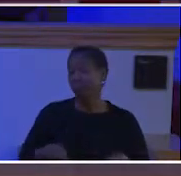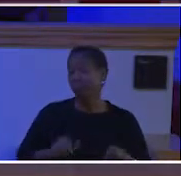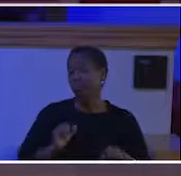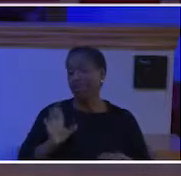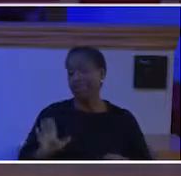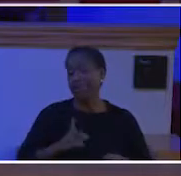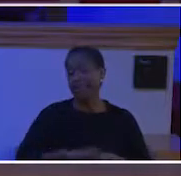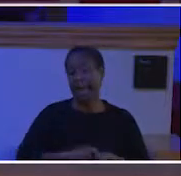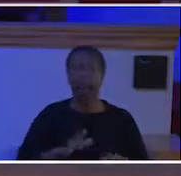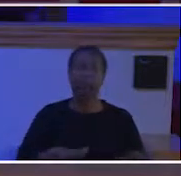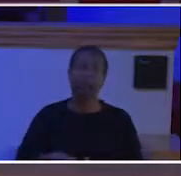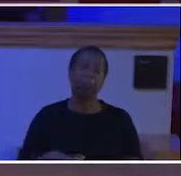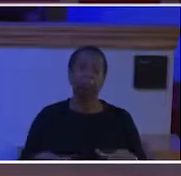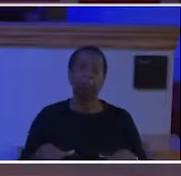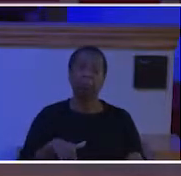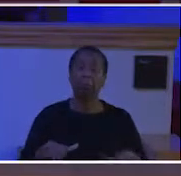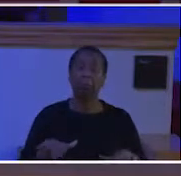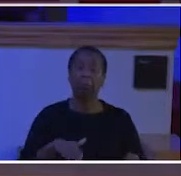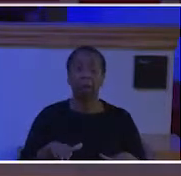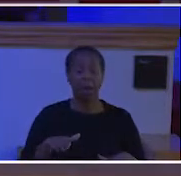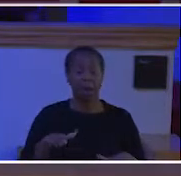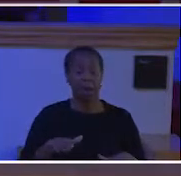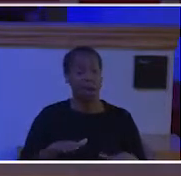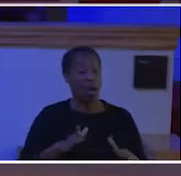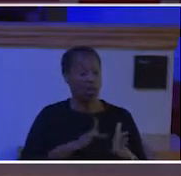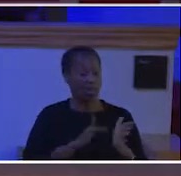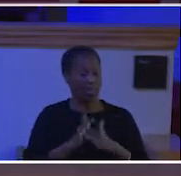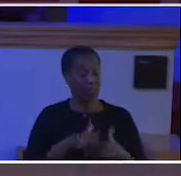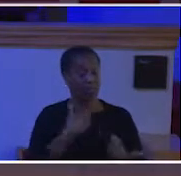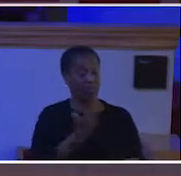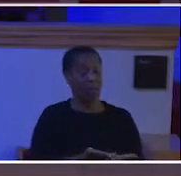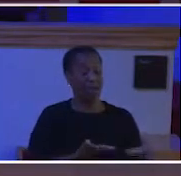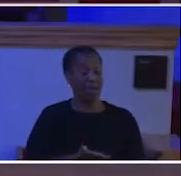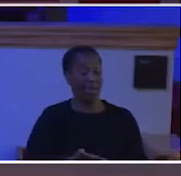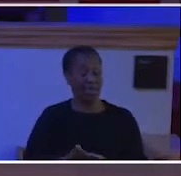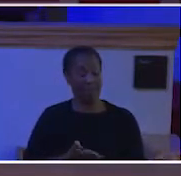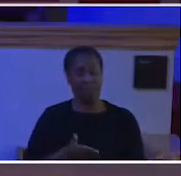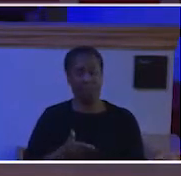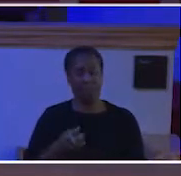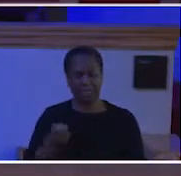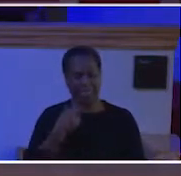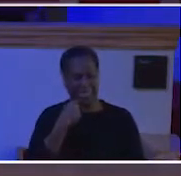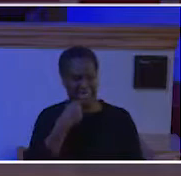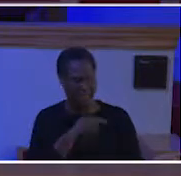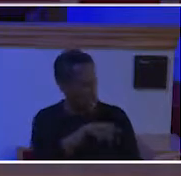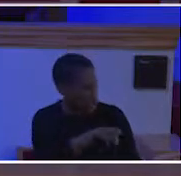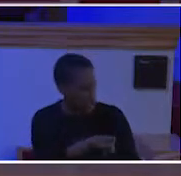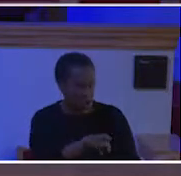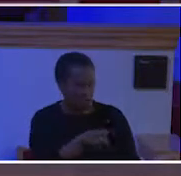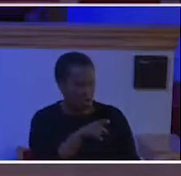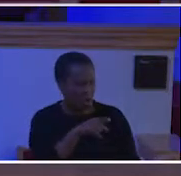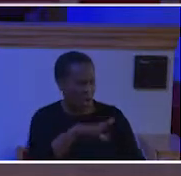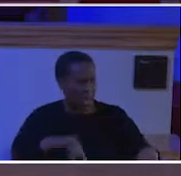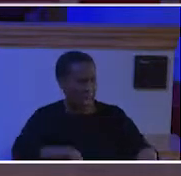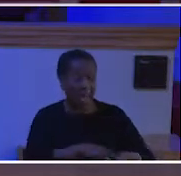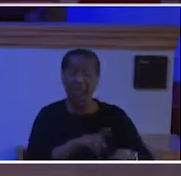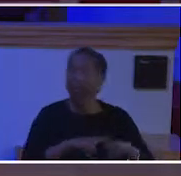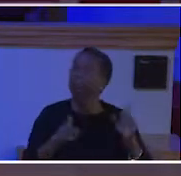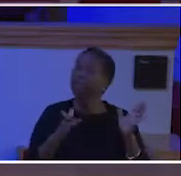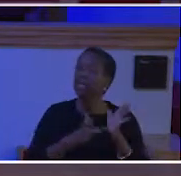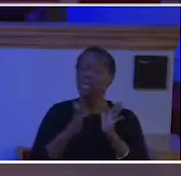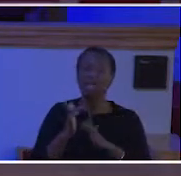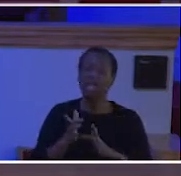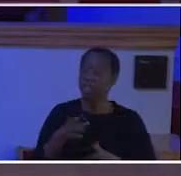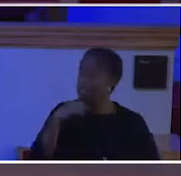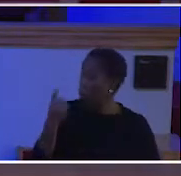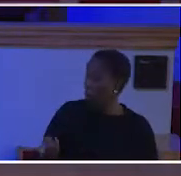time. And when he got there, they said he was too late. But Jesus said